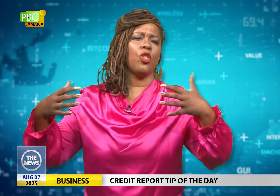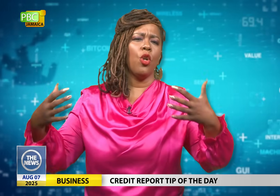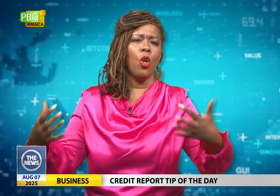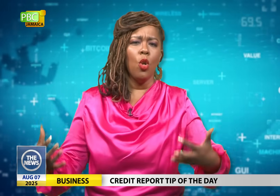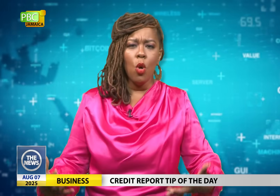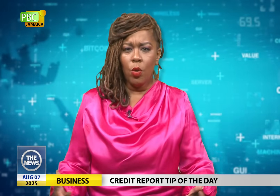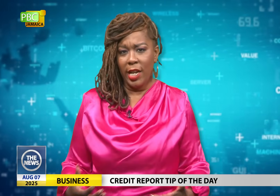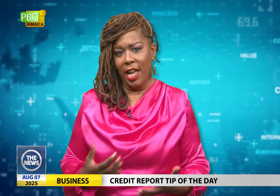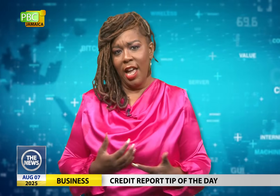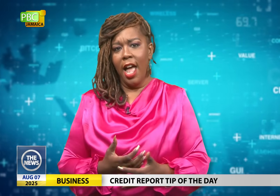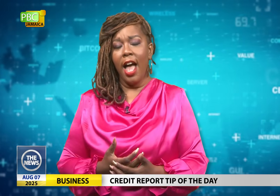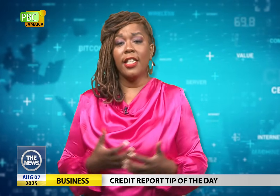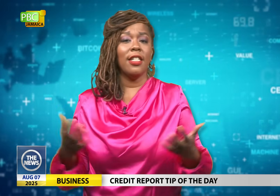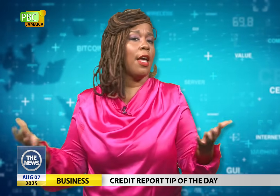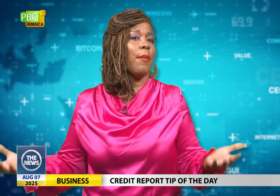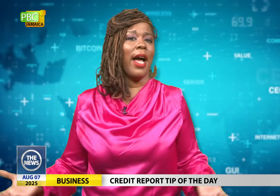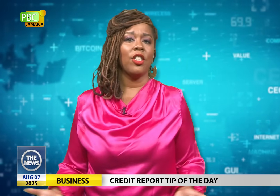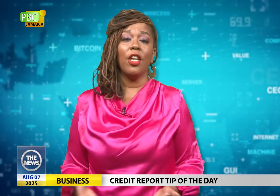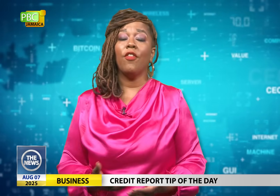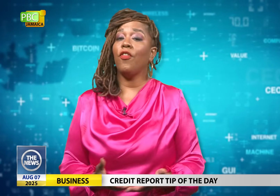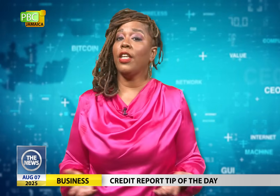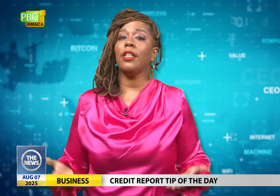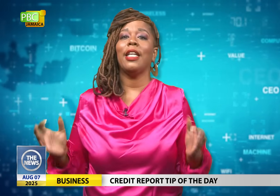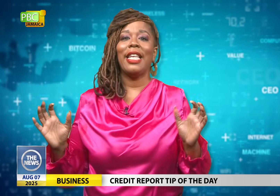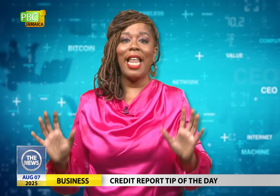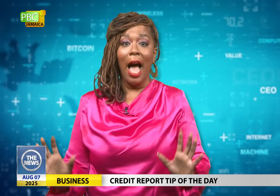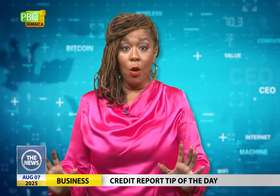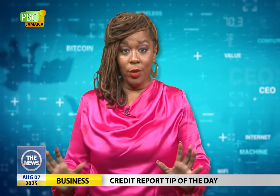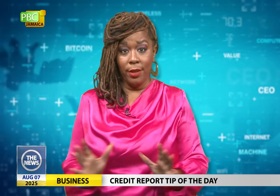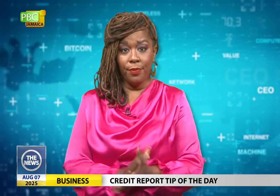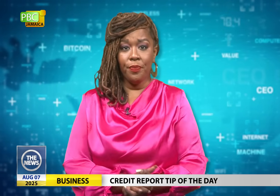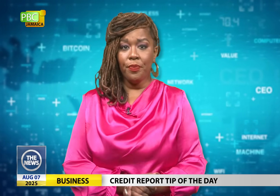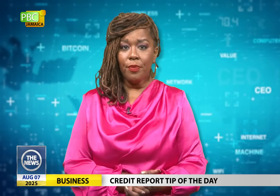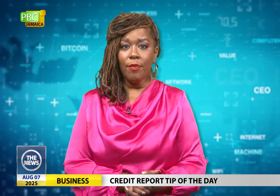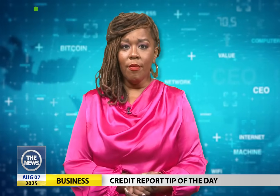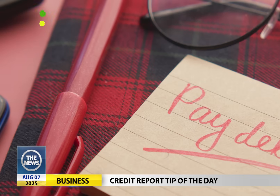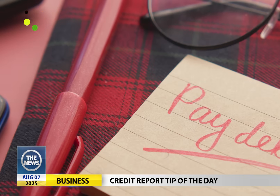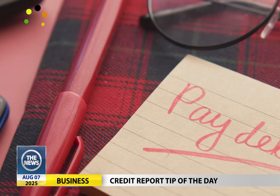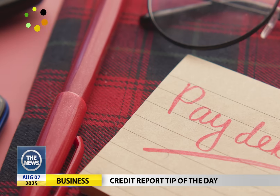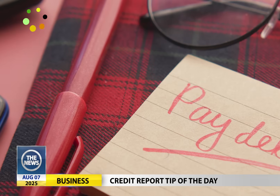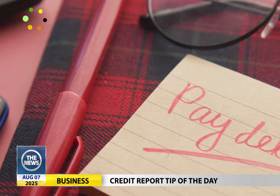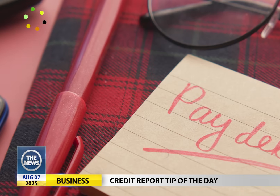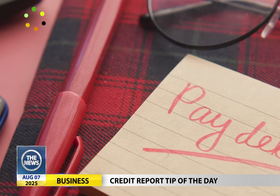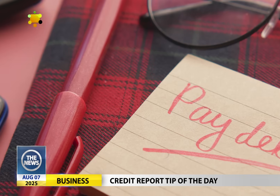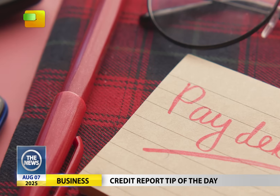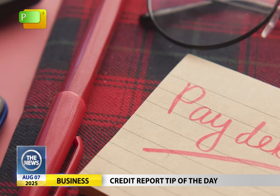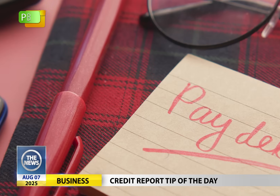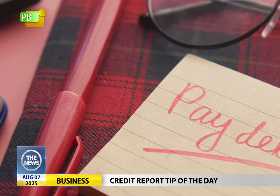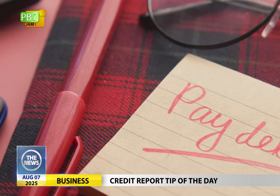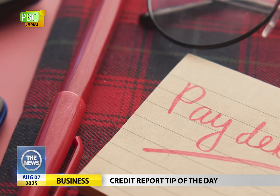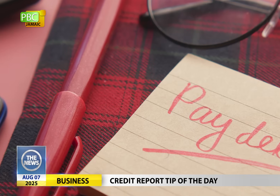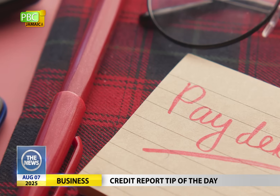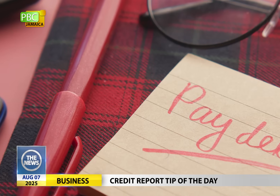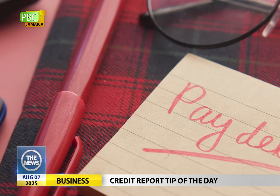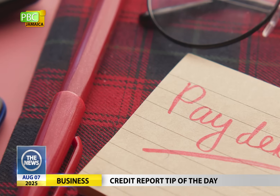up slowly and setbacks feel loud. But behind the scenes, every on-time